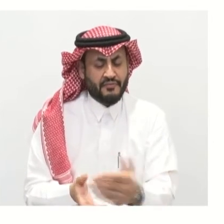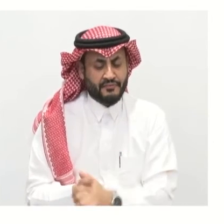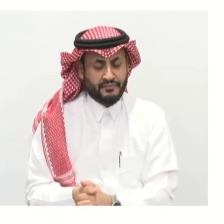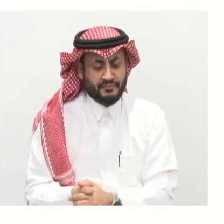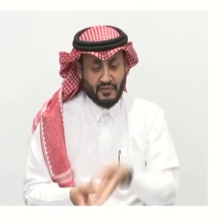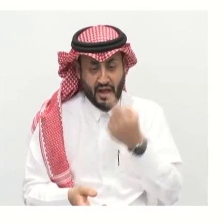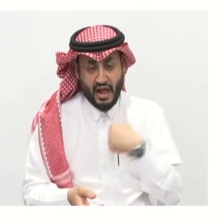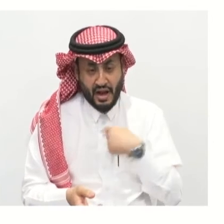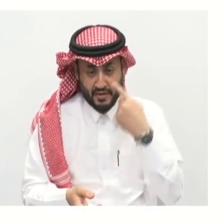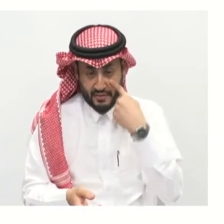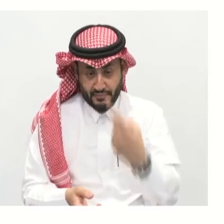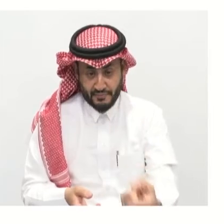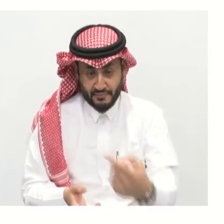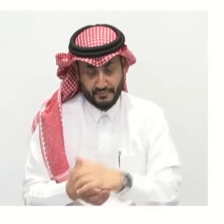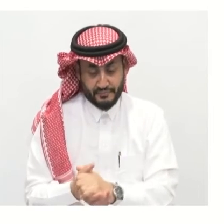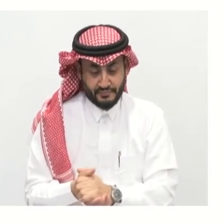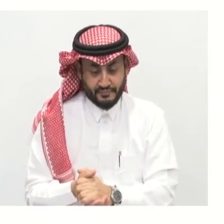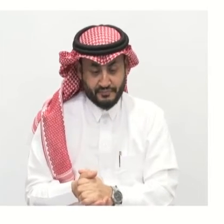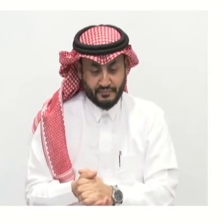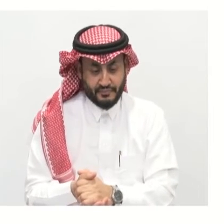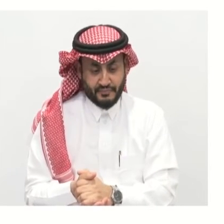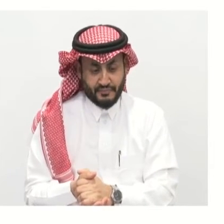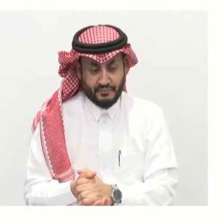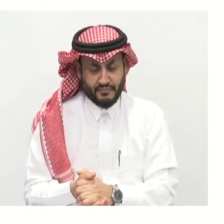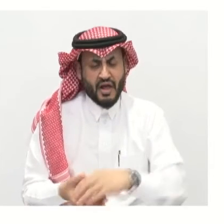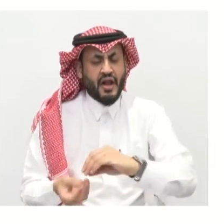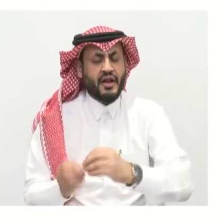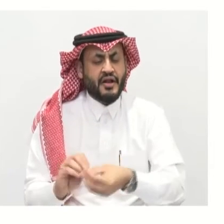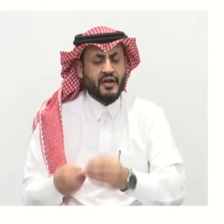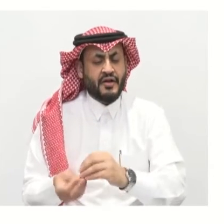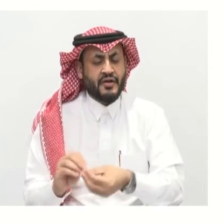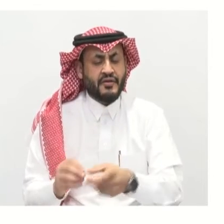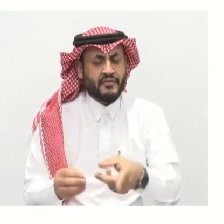I see a, what color is this?